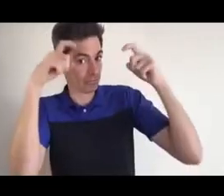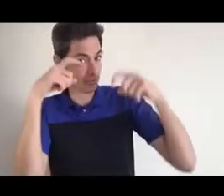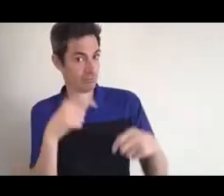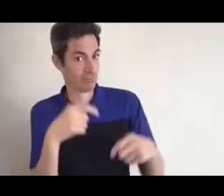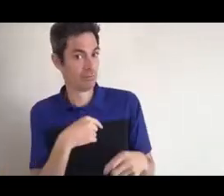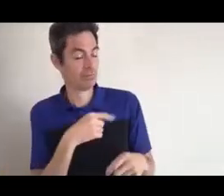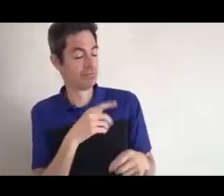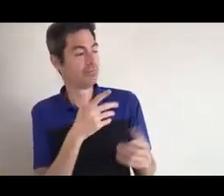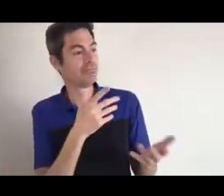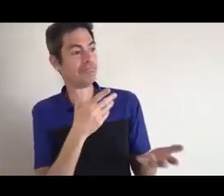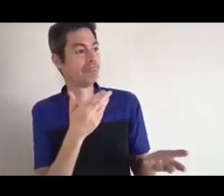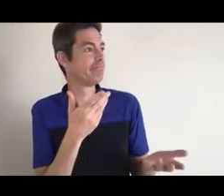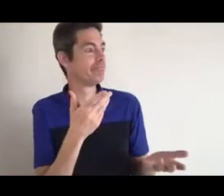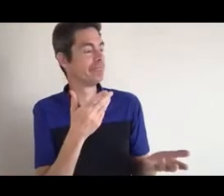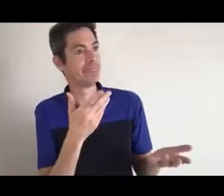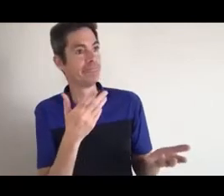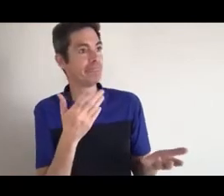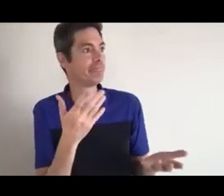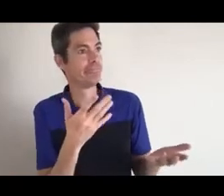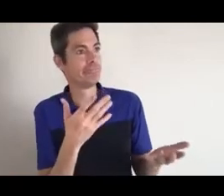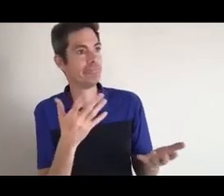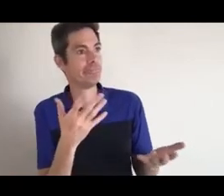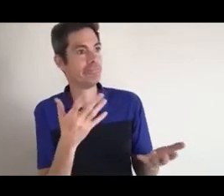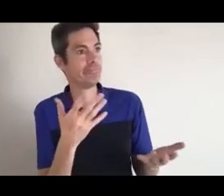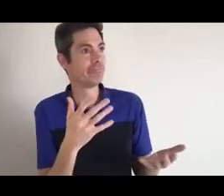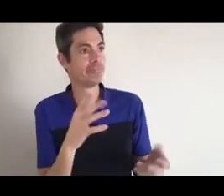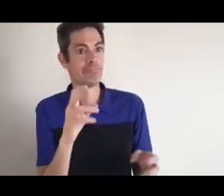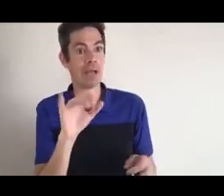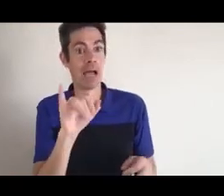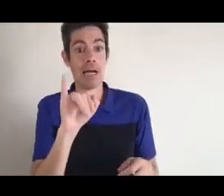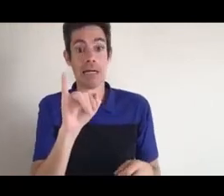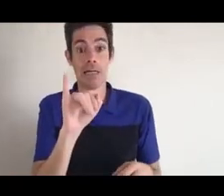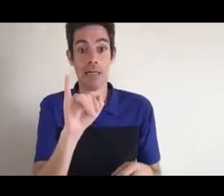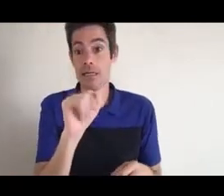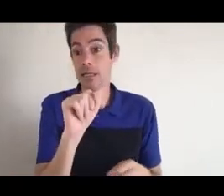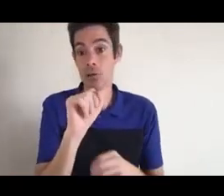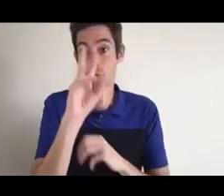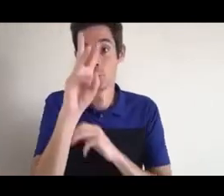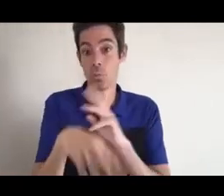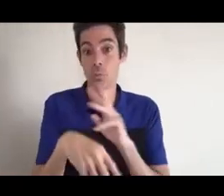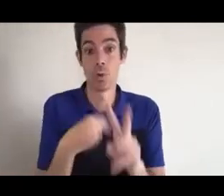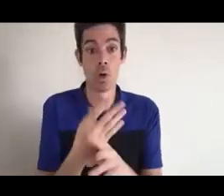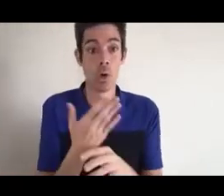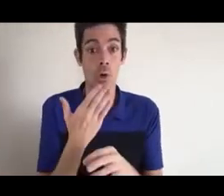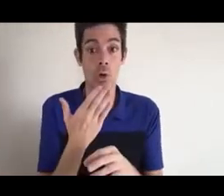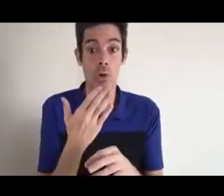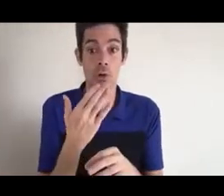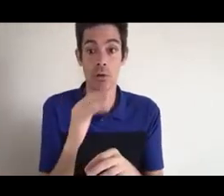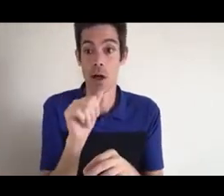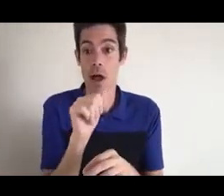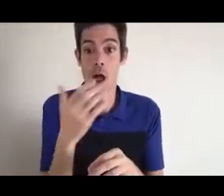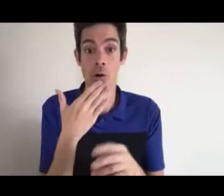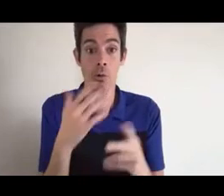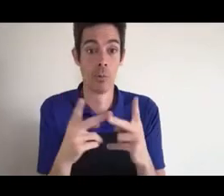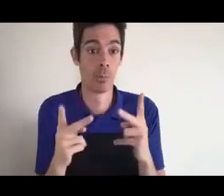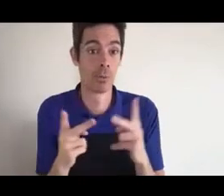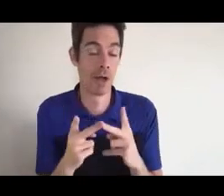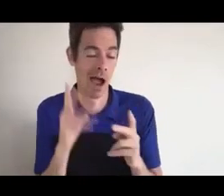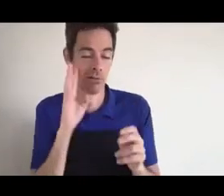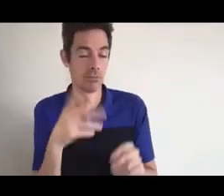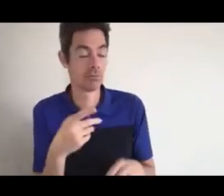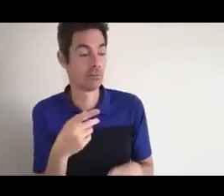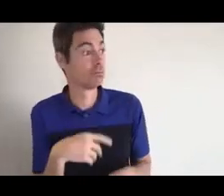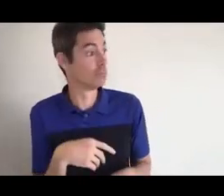if they're just using facial expressions and saying something like, is the